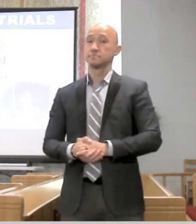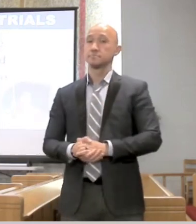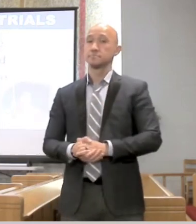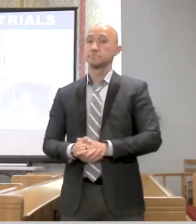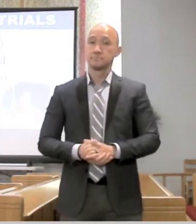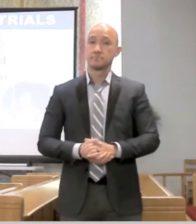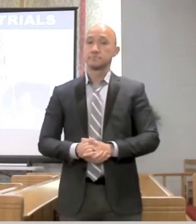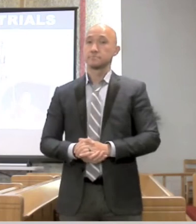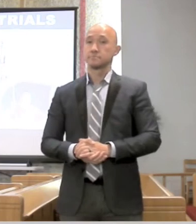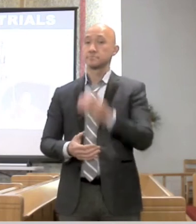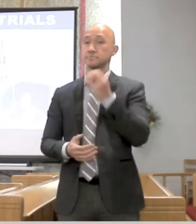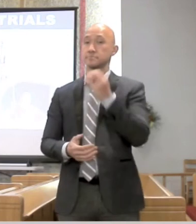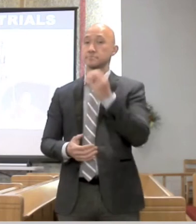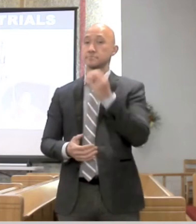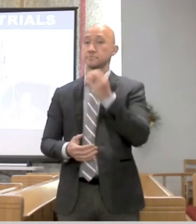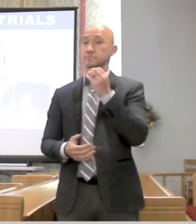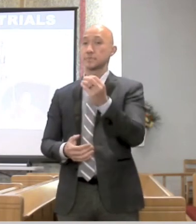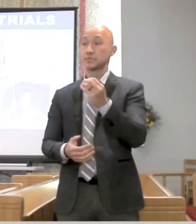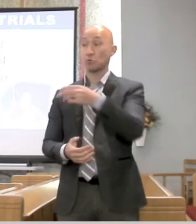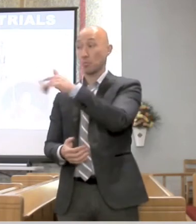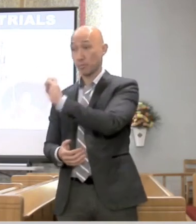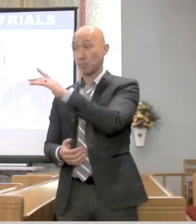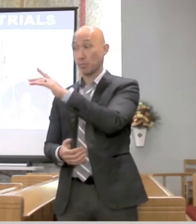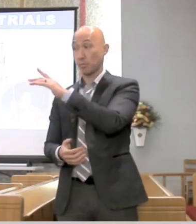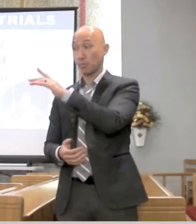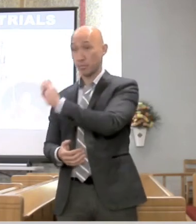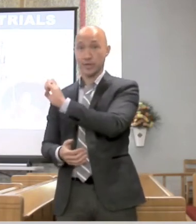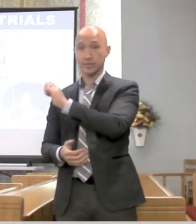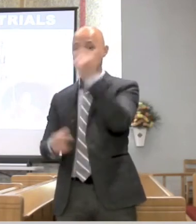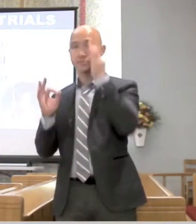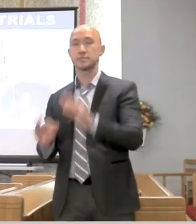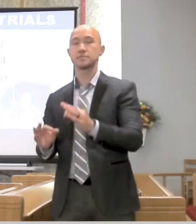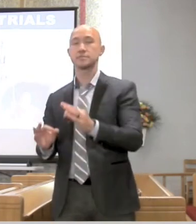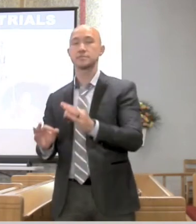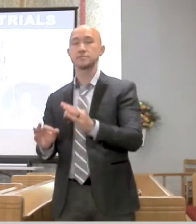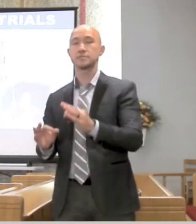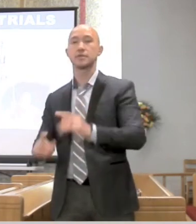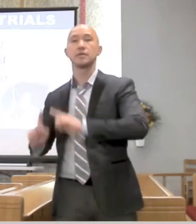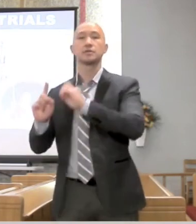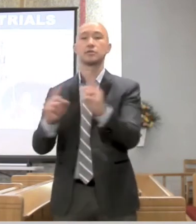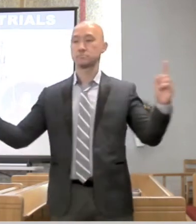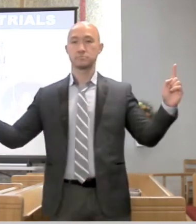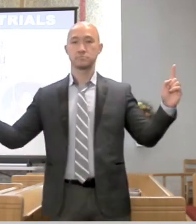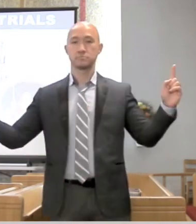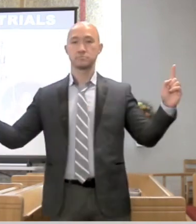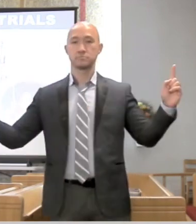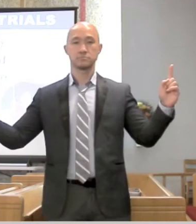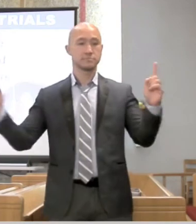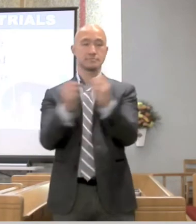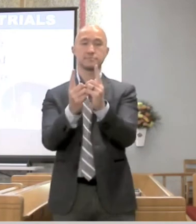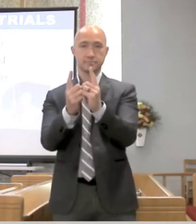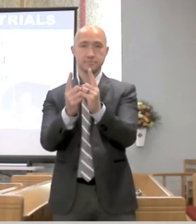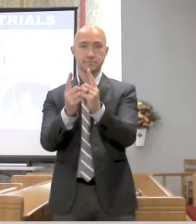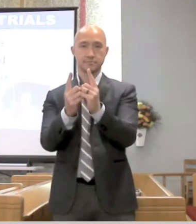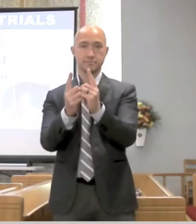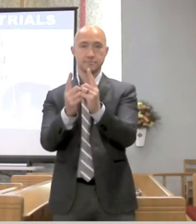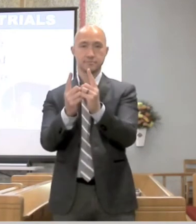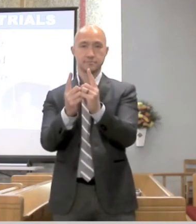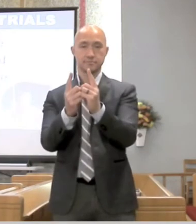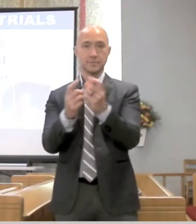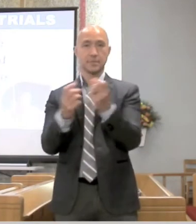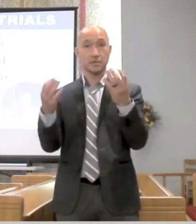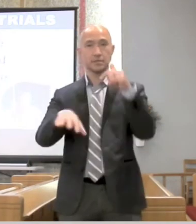that he goes out to meet the Jews. And he's always coming in, he's going in, and he's going out. What was that all about? Why